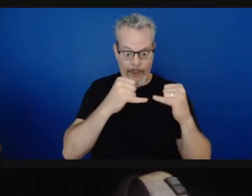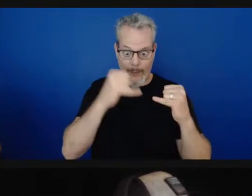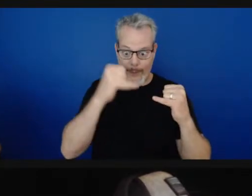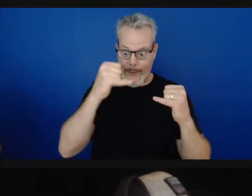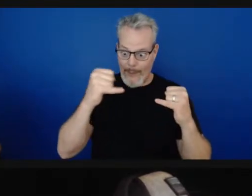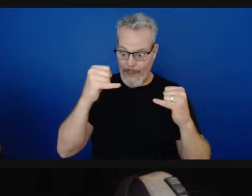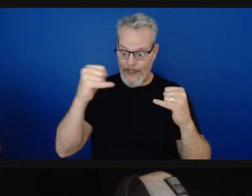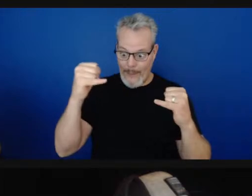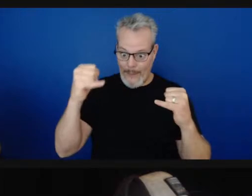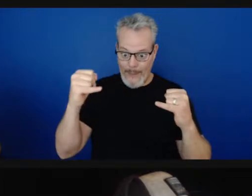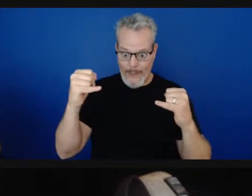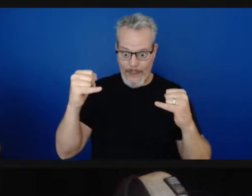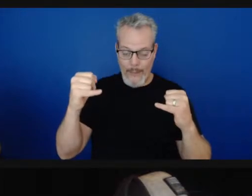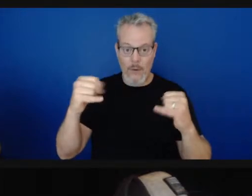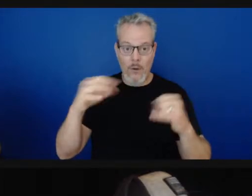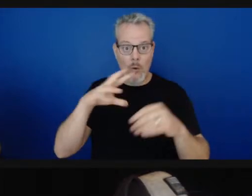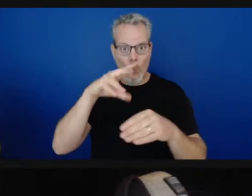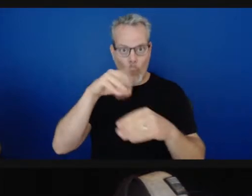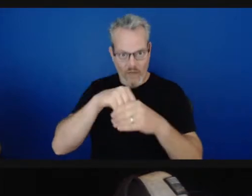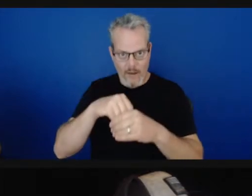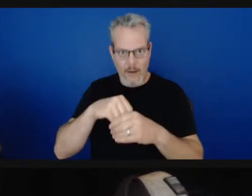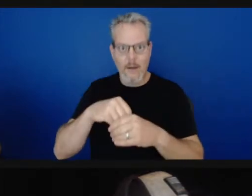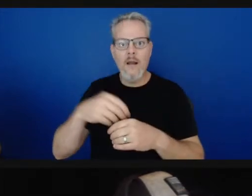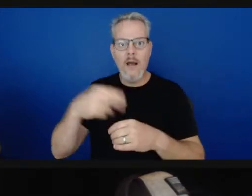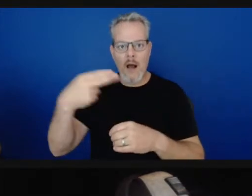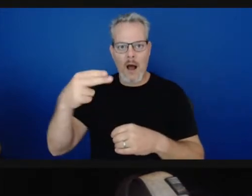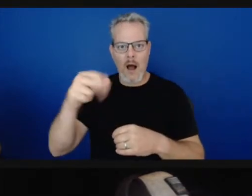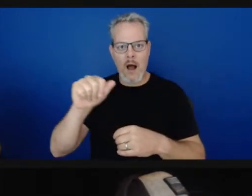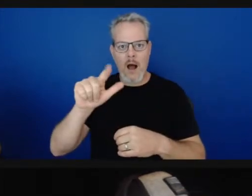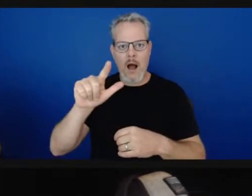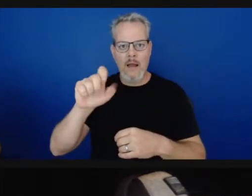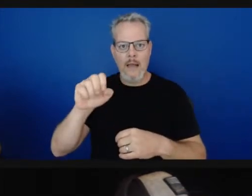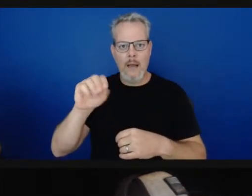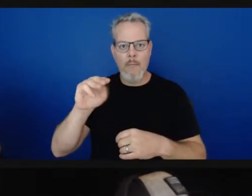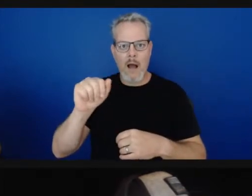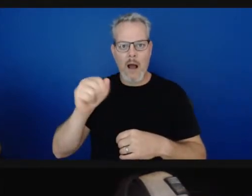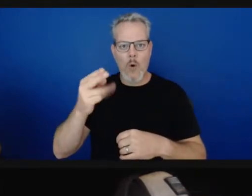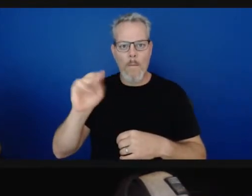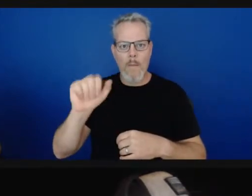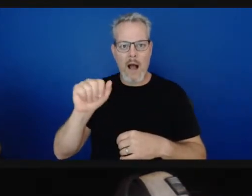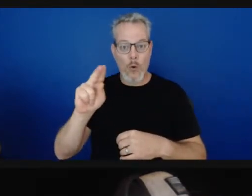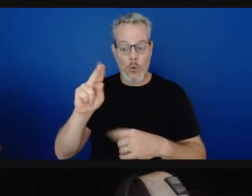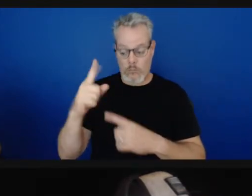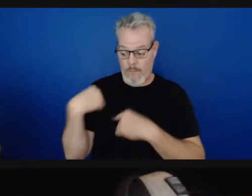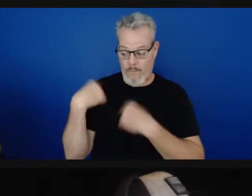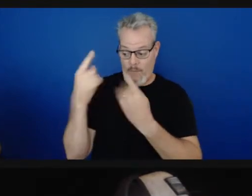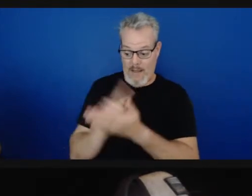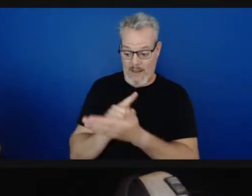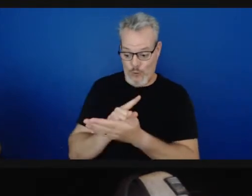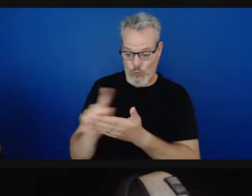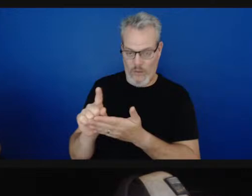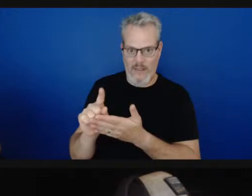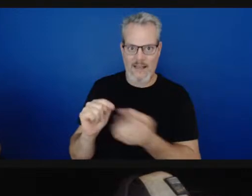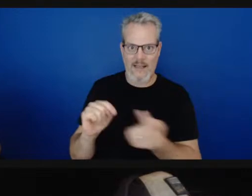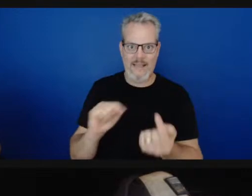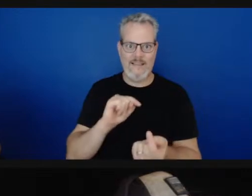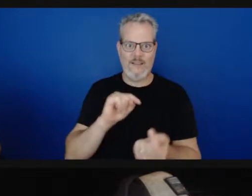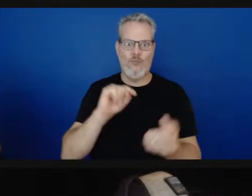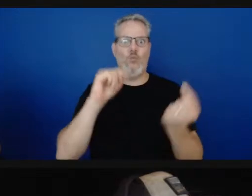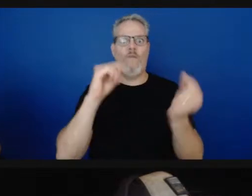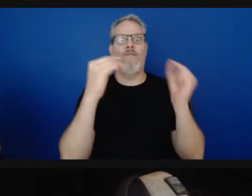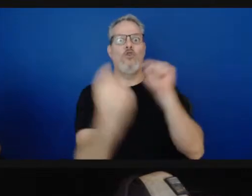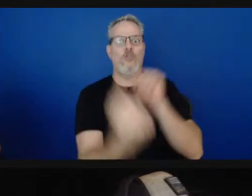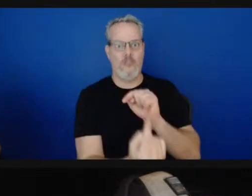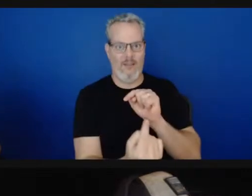within Halemaʻumaʻu and that southern area, what we've seen in the last week is a reversal of that. So it